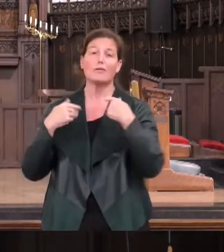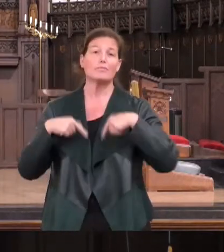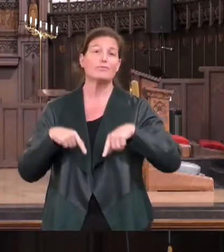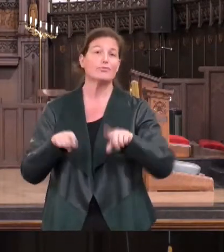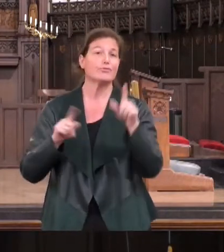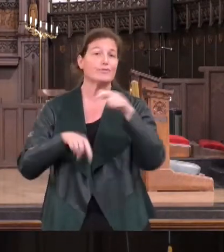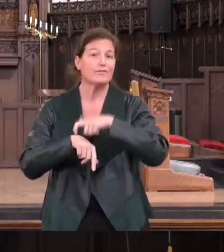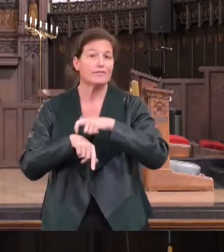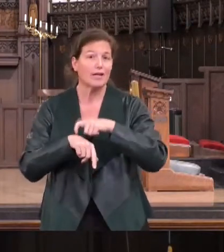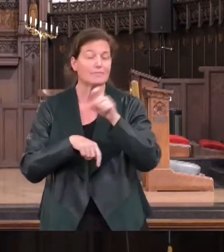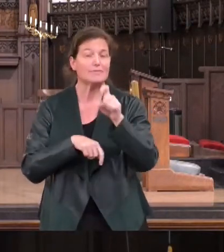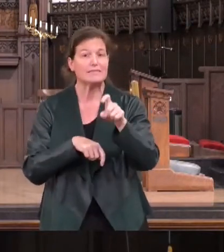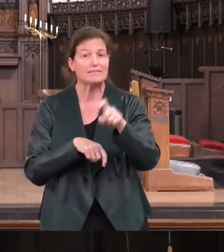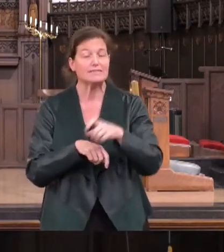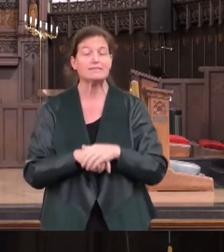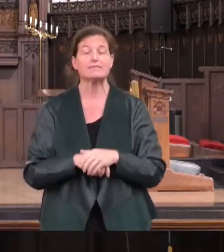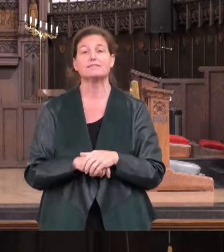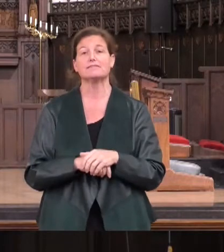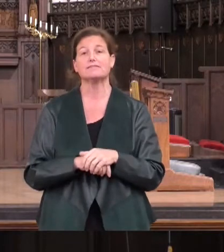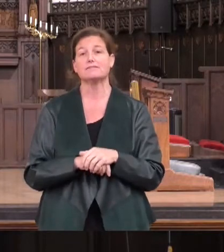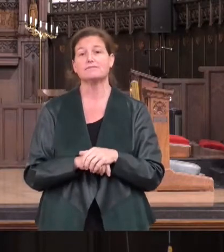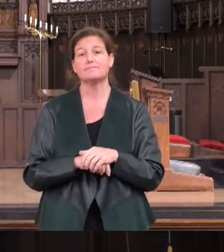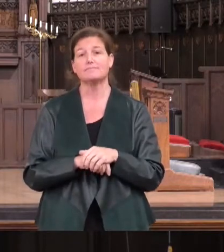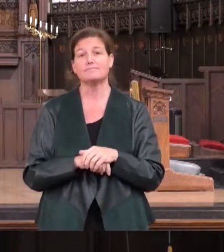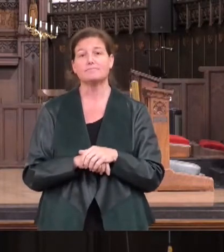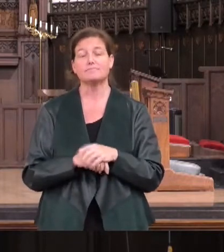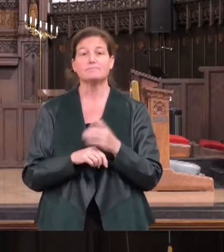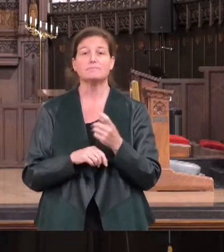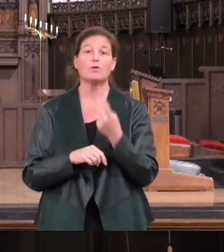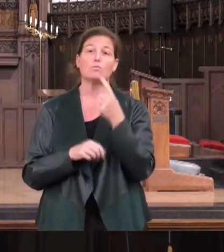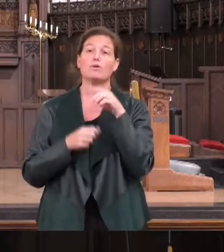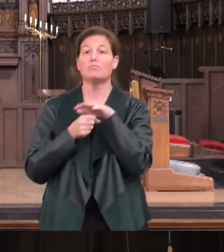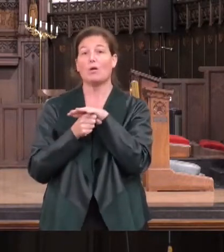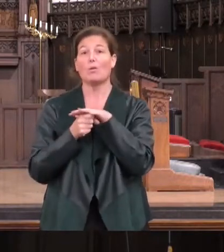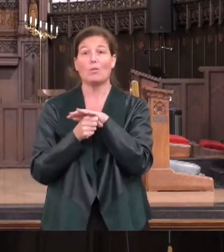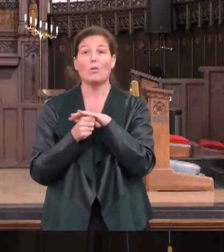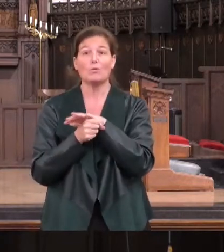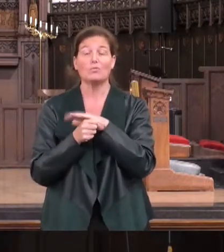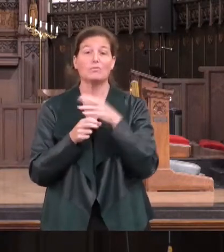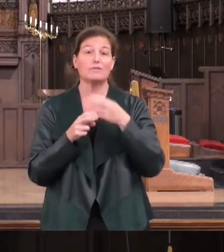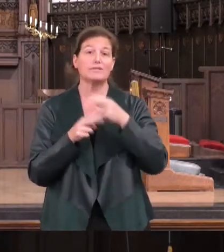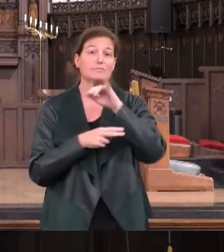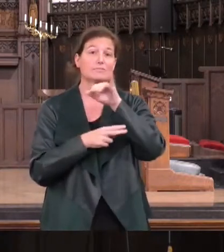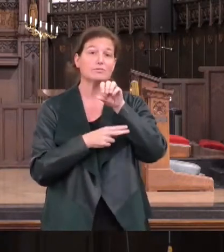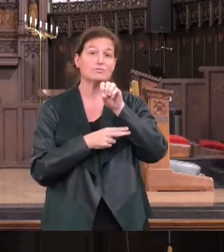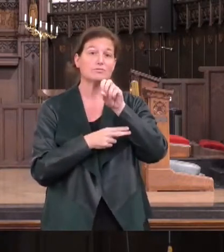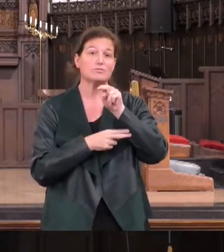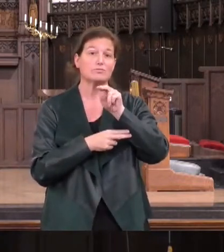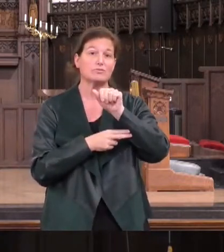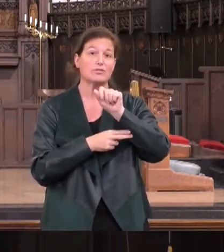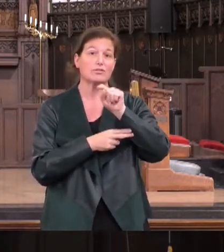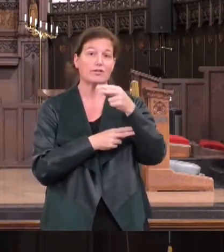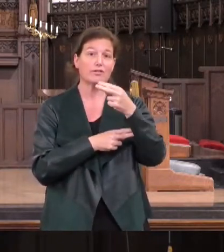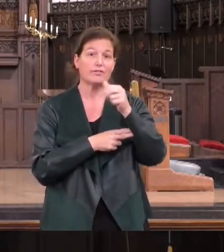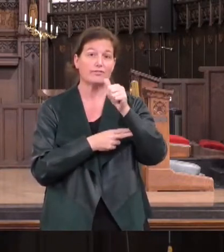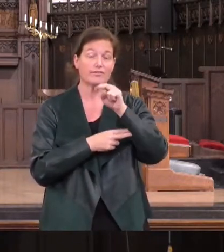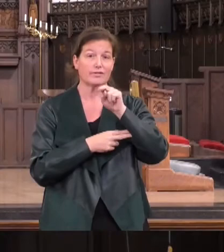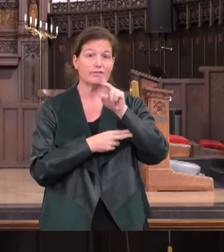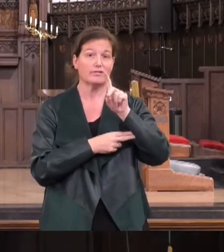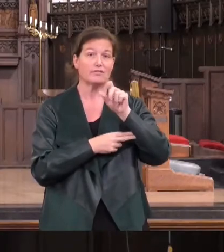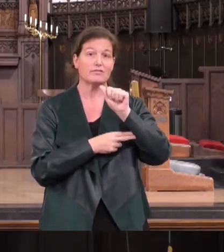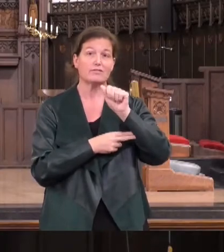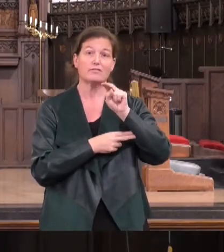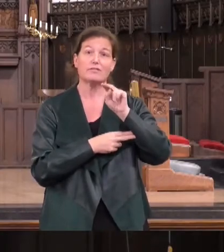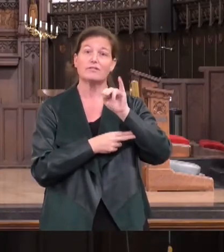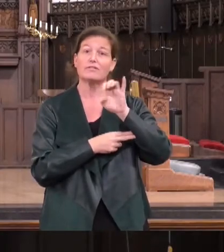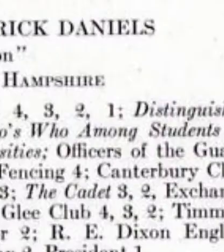shining a light on racial justice, one of them is a local saint, Jonathan Daniels. Born and raised in Keene, New